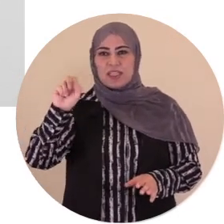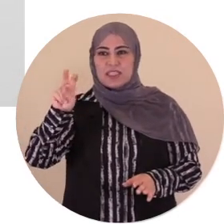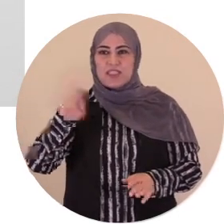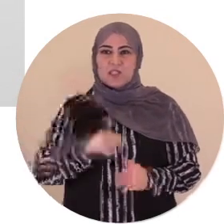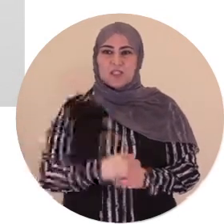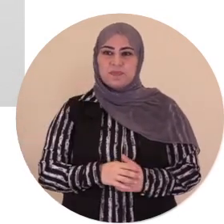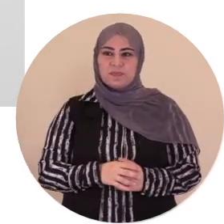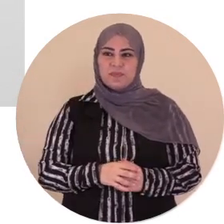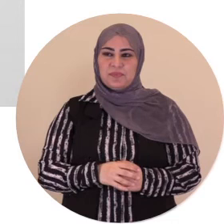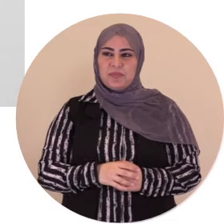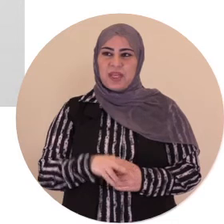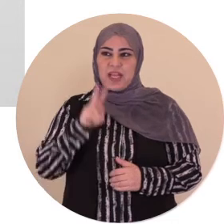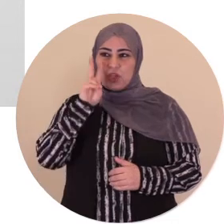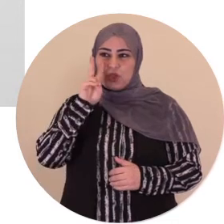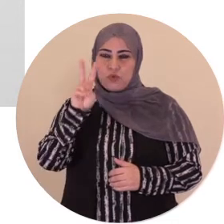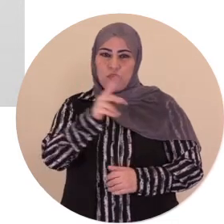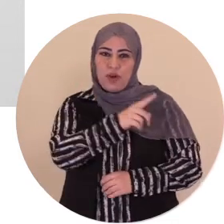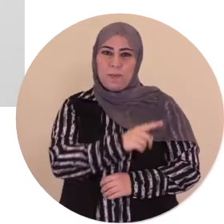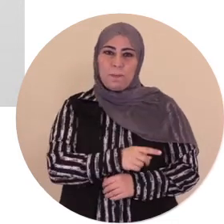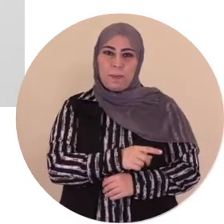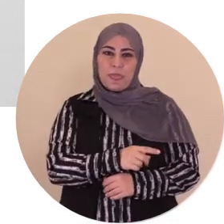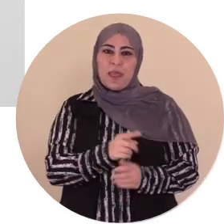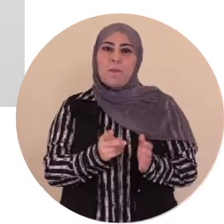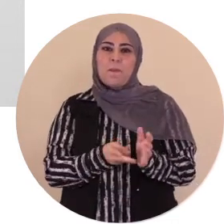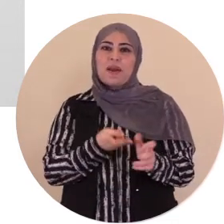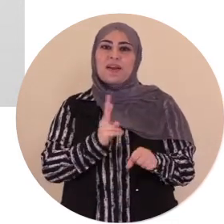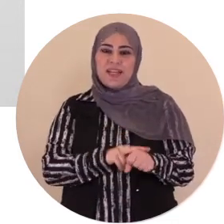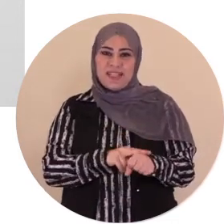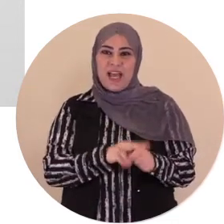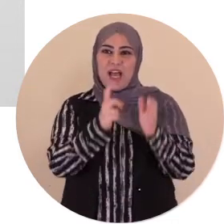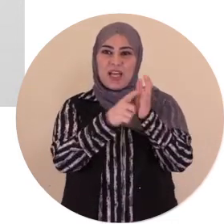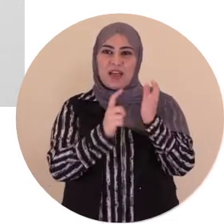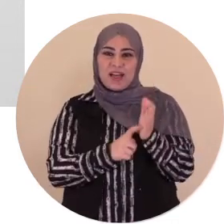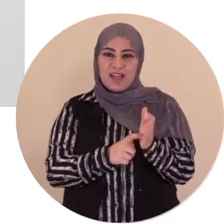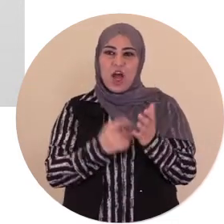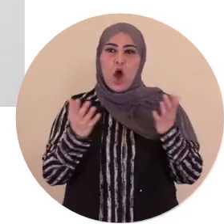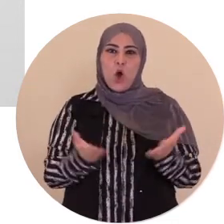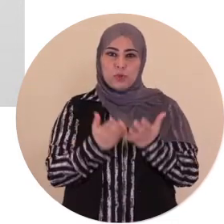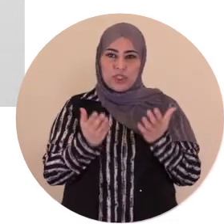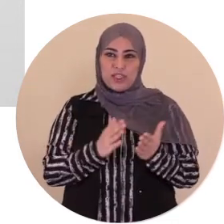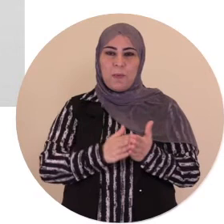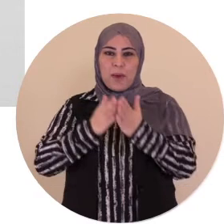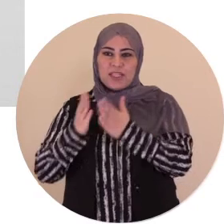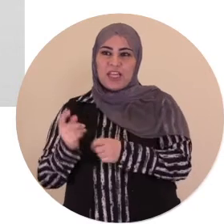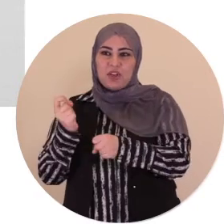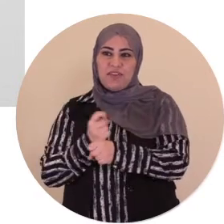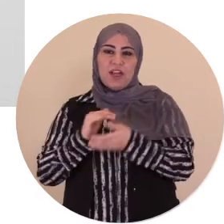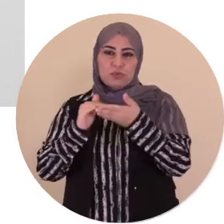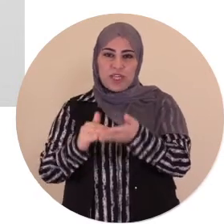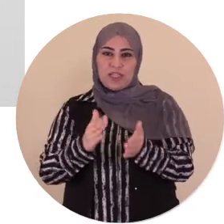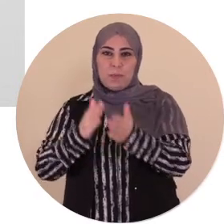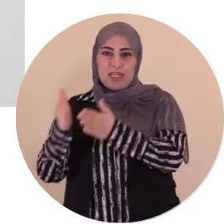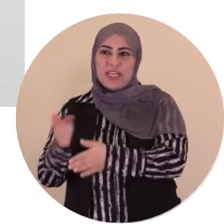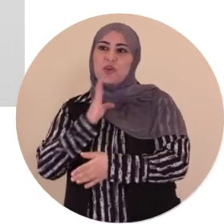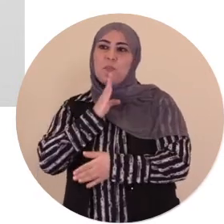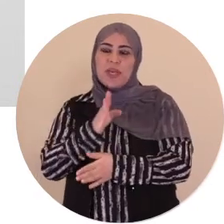is. Here is our summary of our passive rule. Object plus modal verb